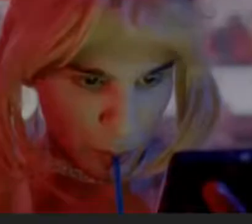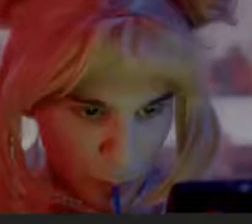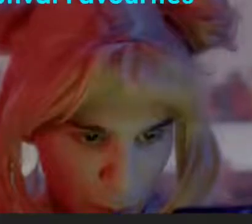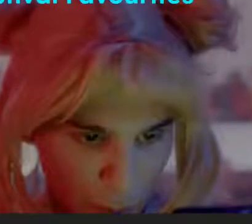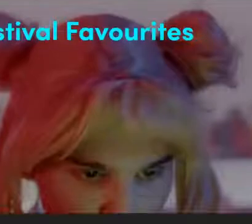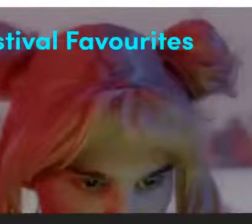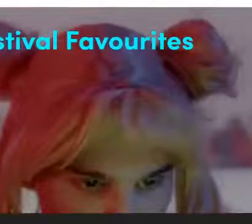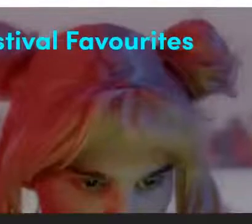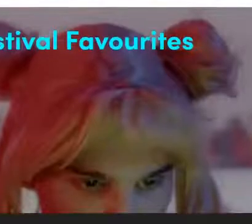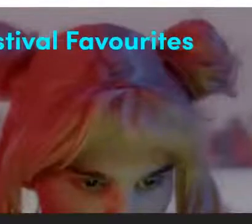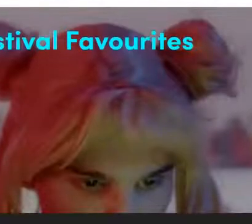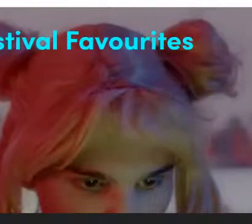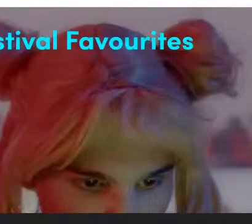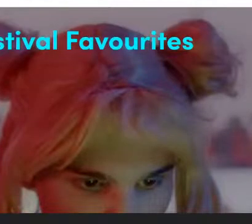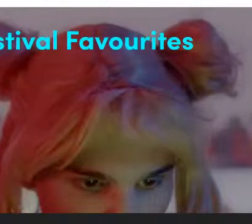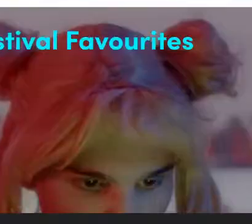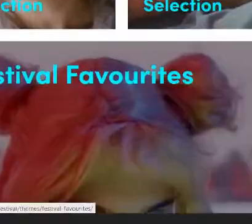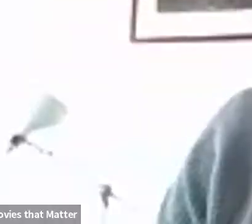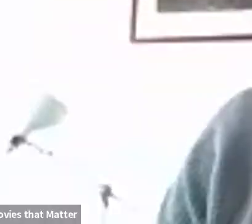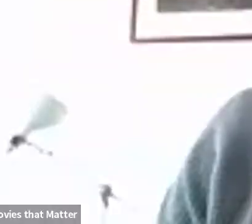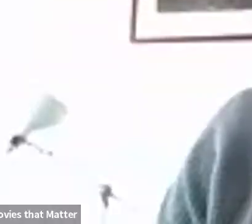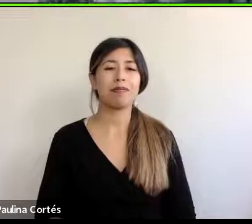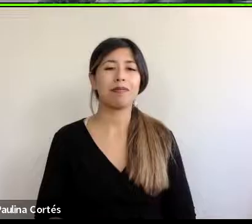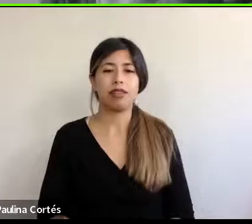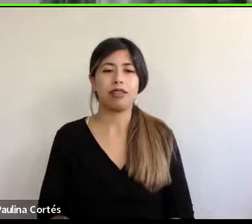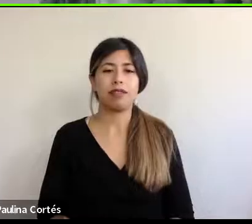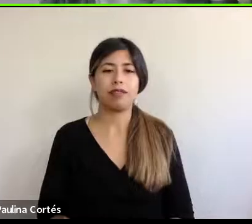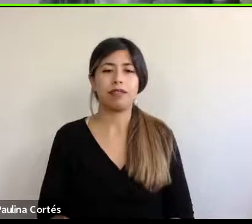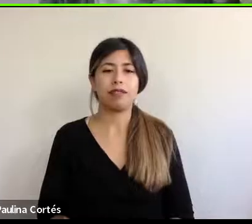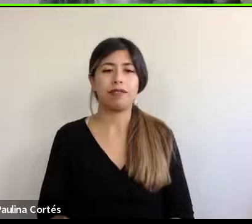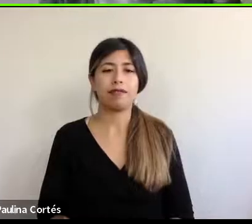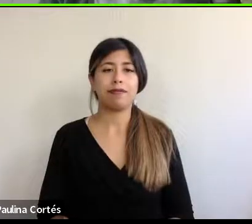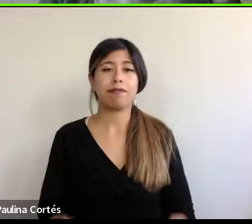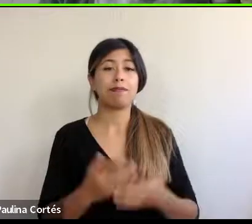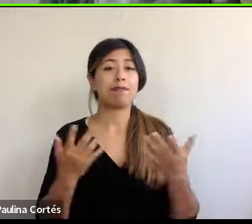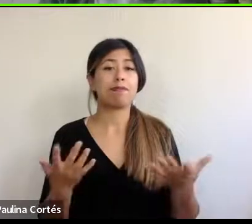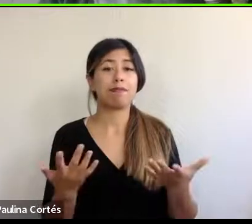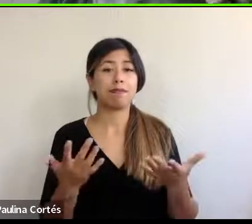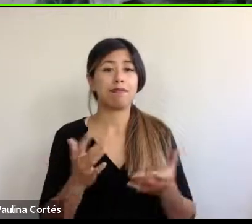yeah, let me stop there and give Thomas the floor now.